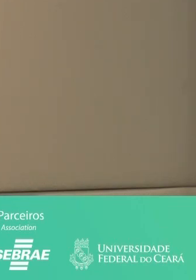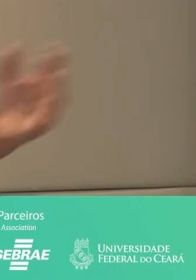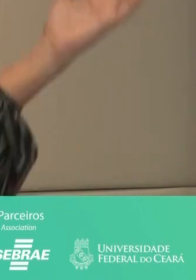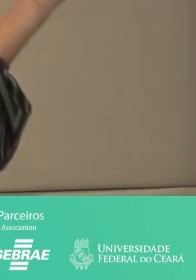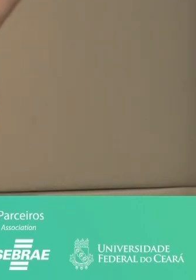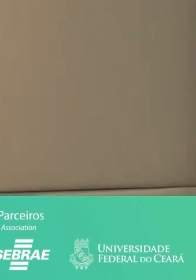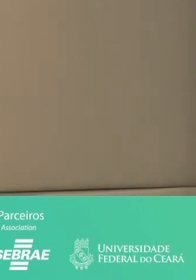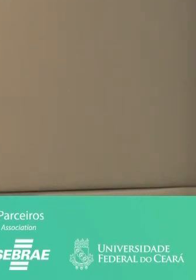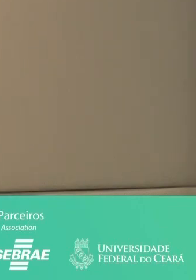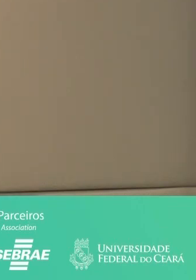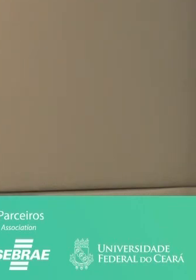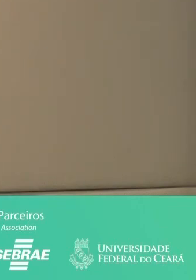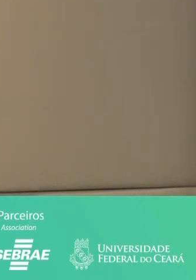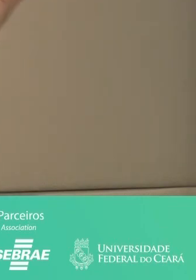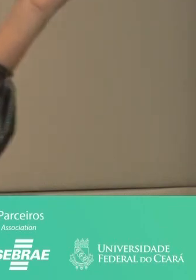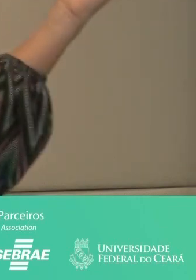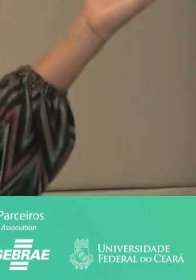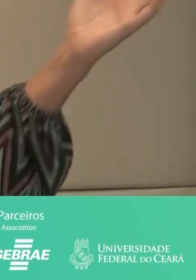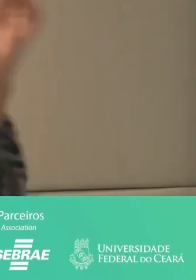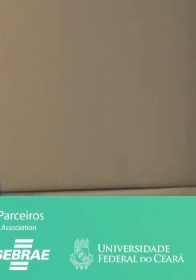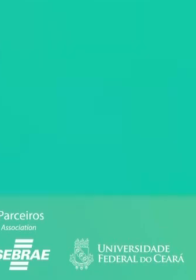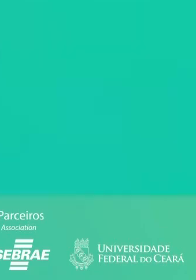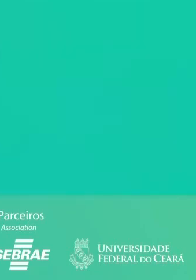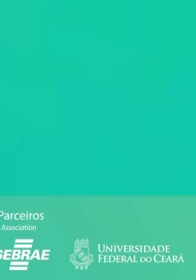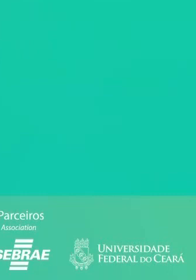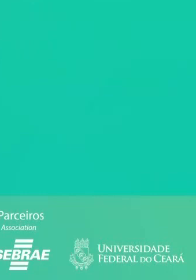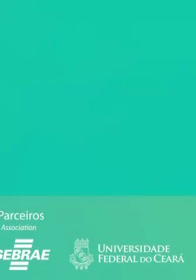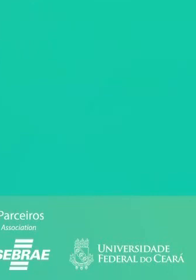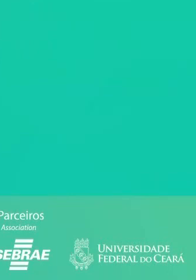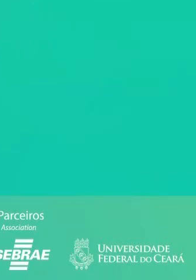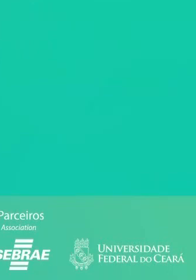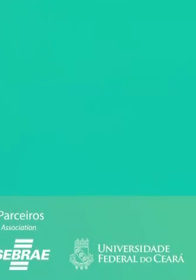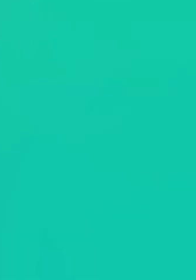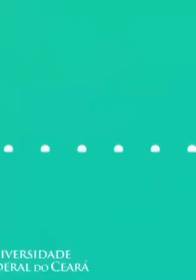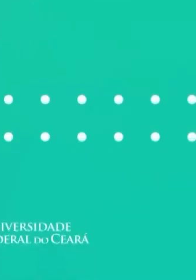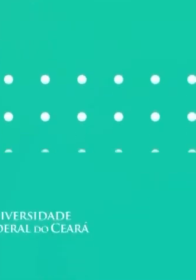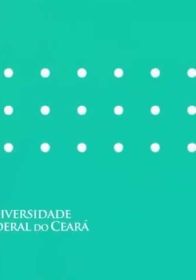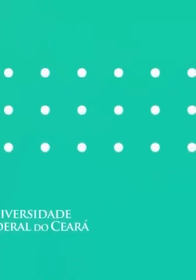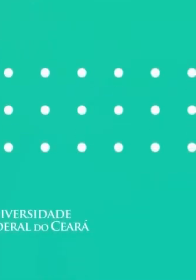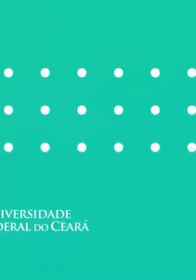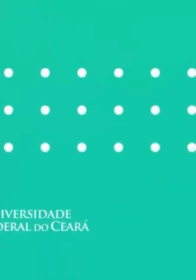Verde. Conheça, por favor, o nosso palestrante.